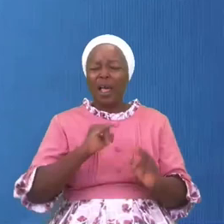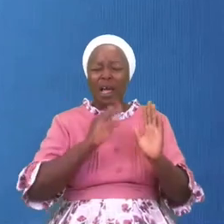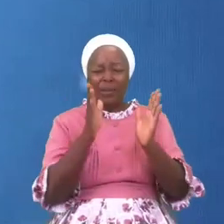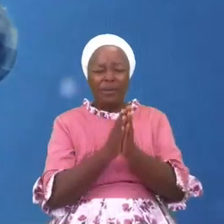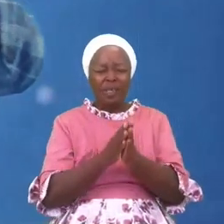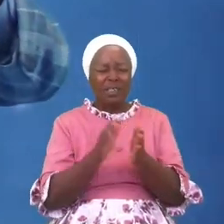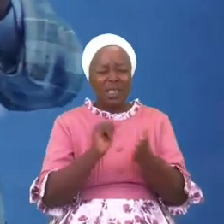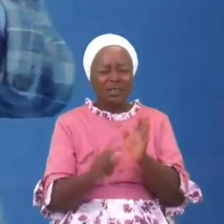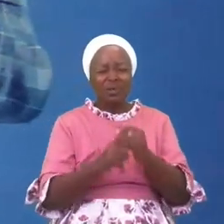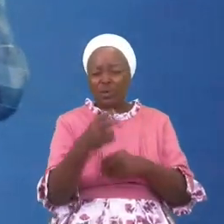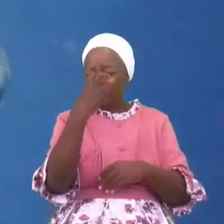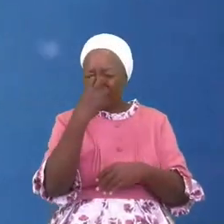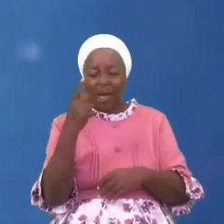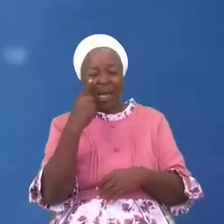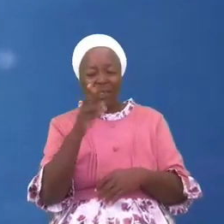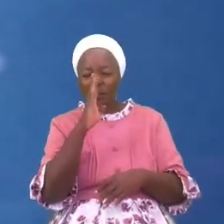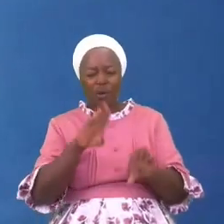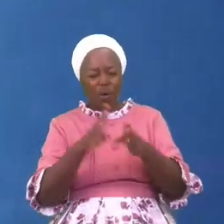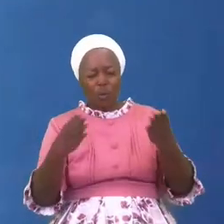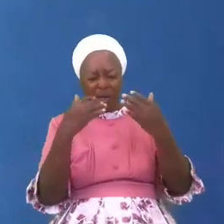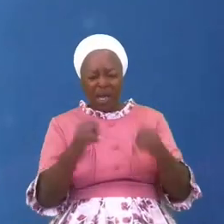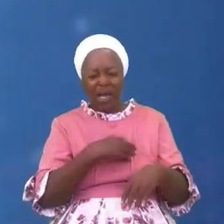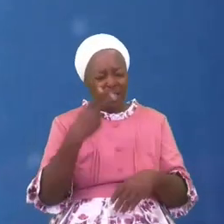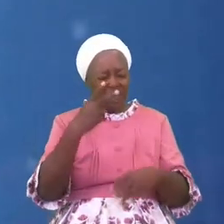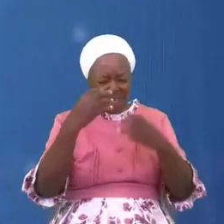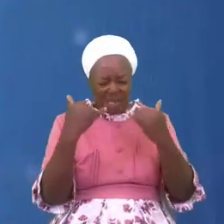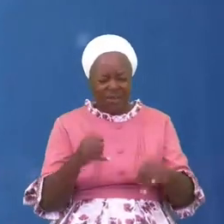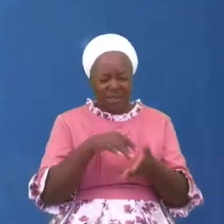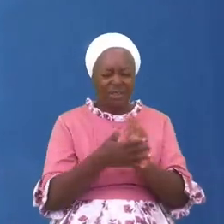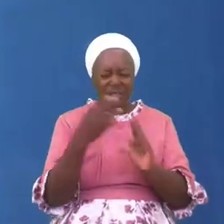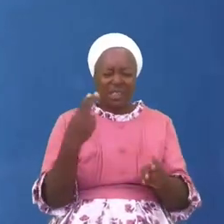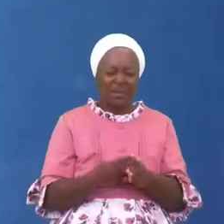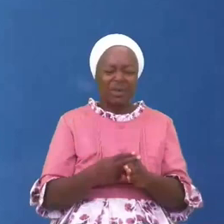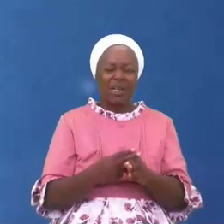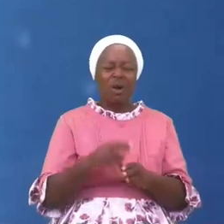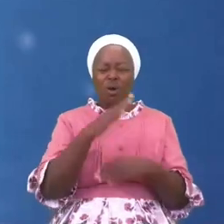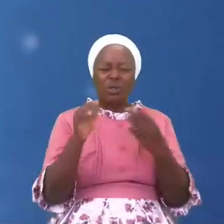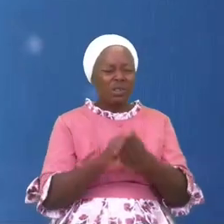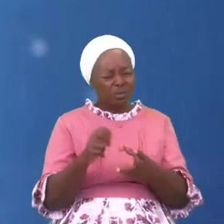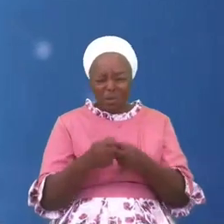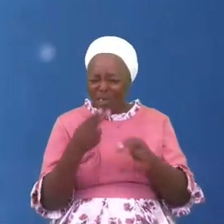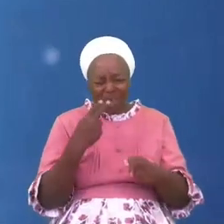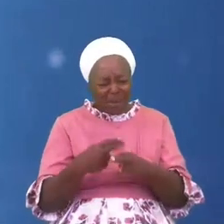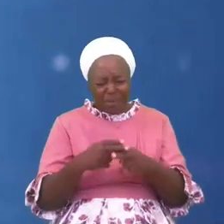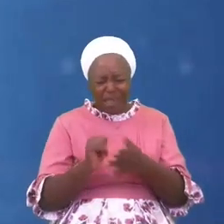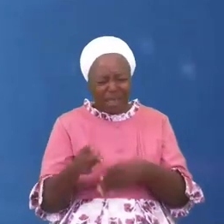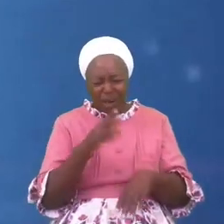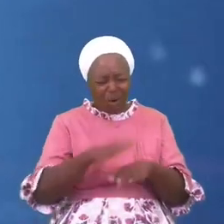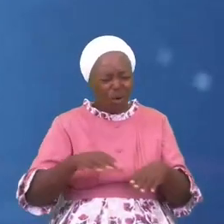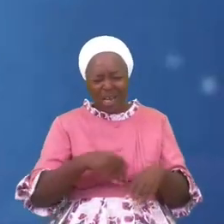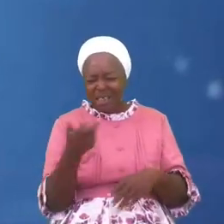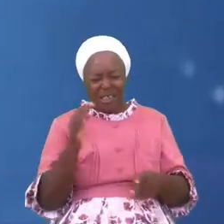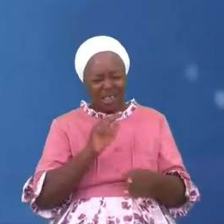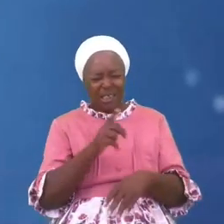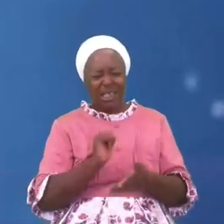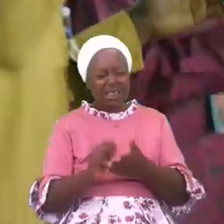now. Glaucoma vanish away. Cataract vanish away. Dimness of sight be healed